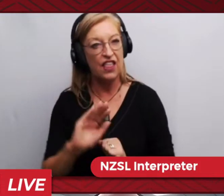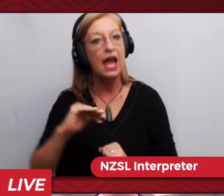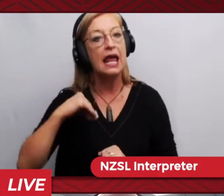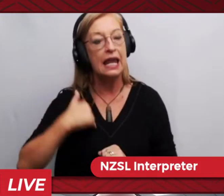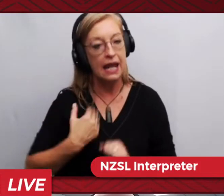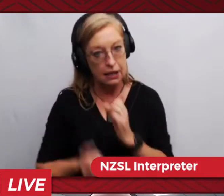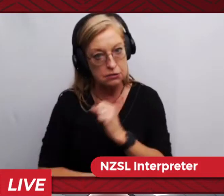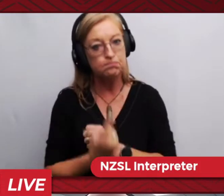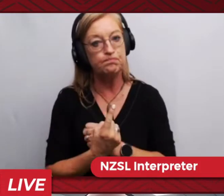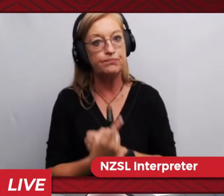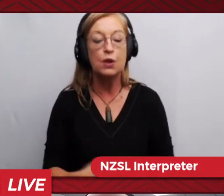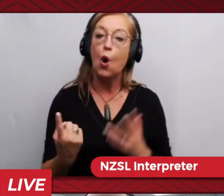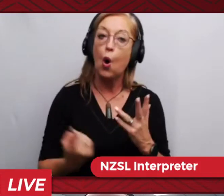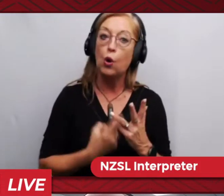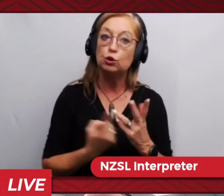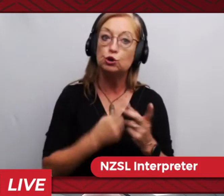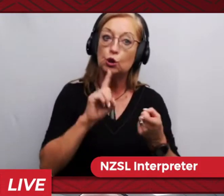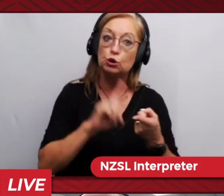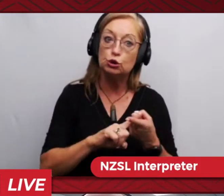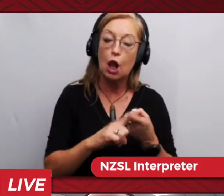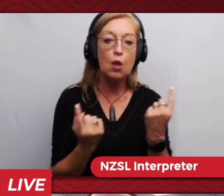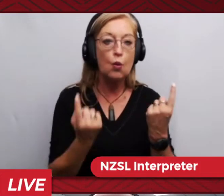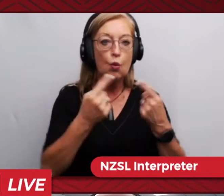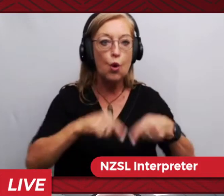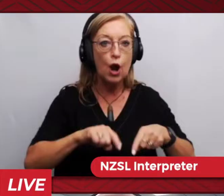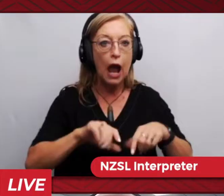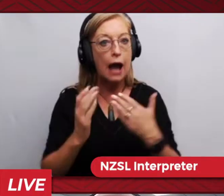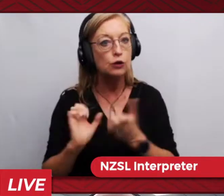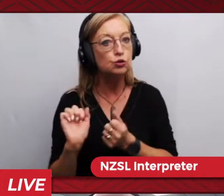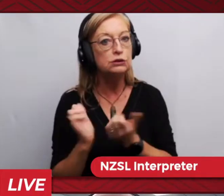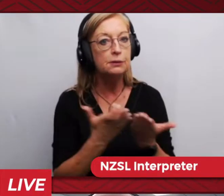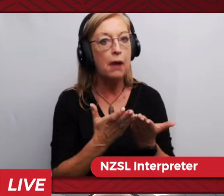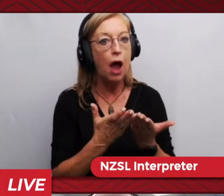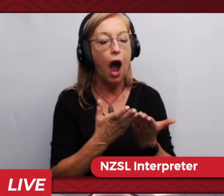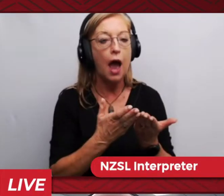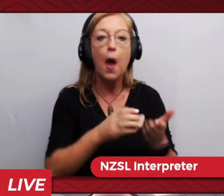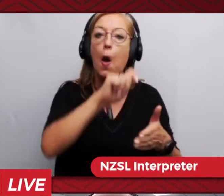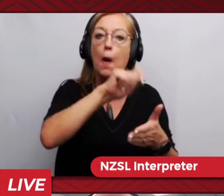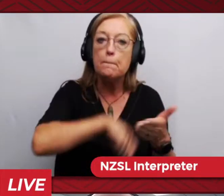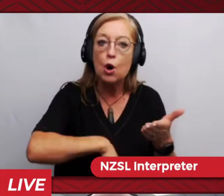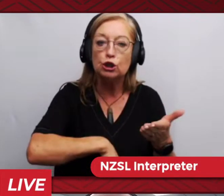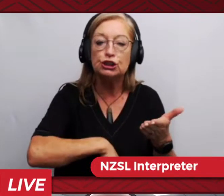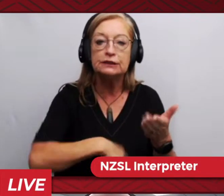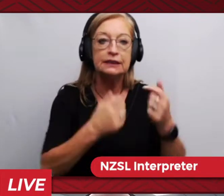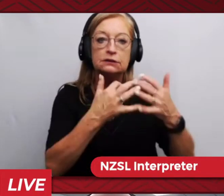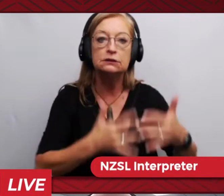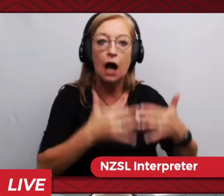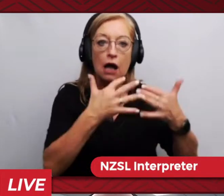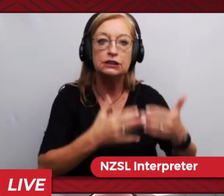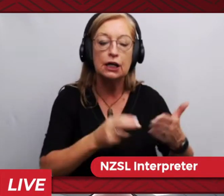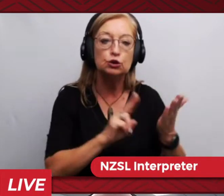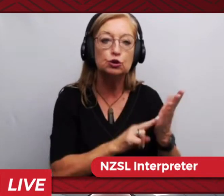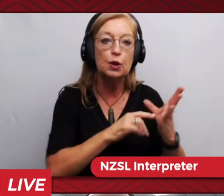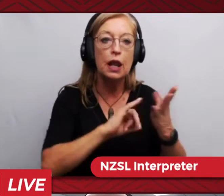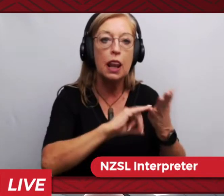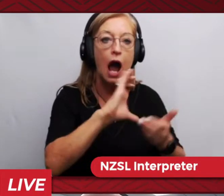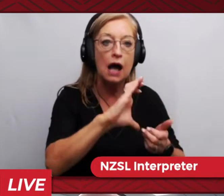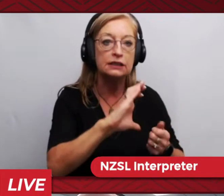We're also still working on how we will supply the purchasing data to your NASC before your next allocation is